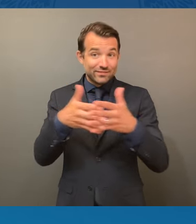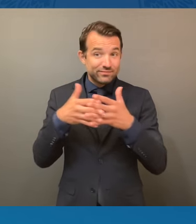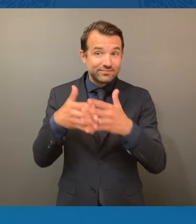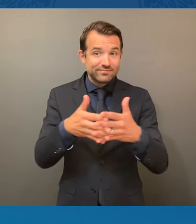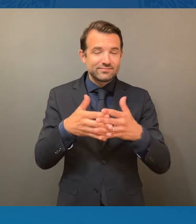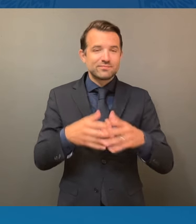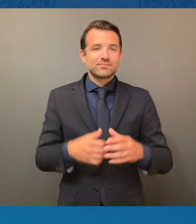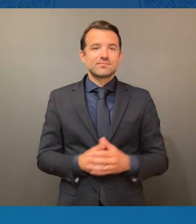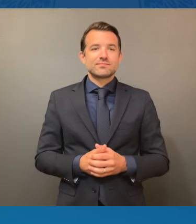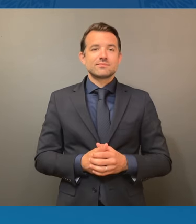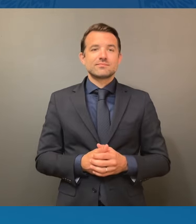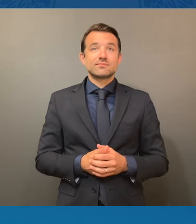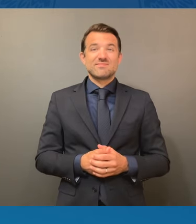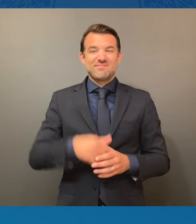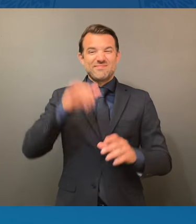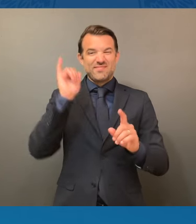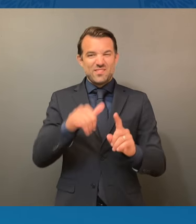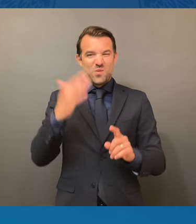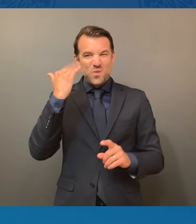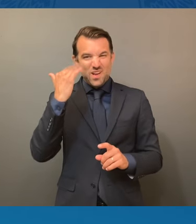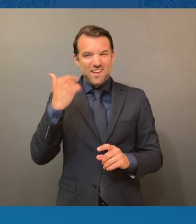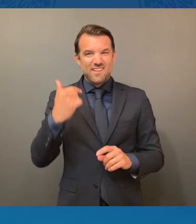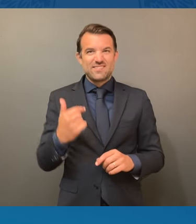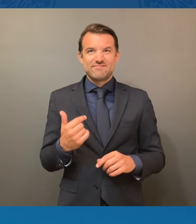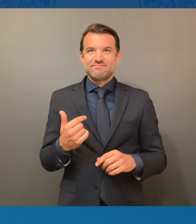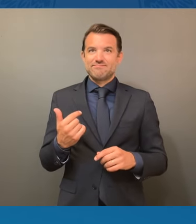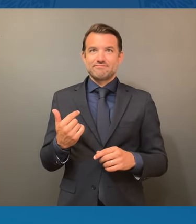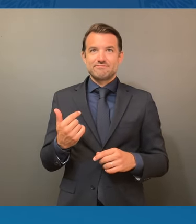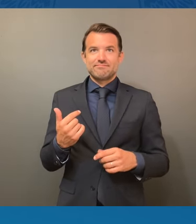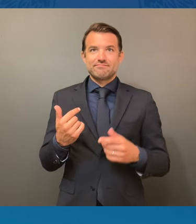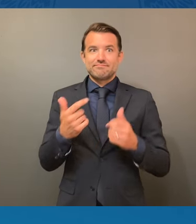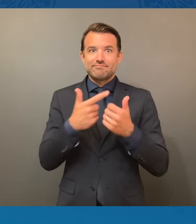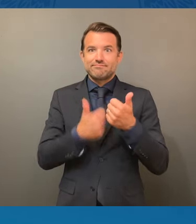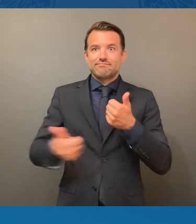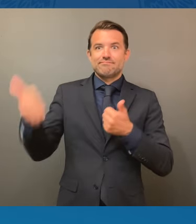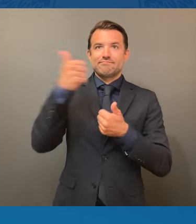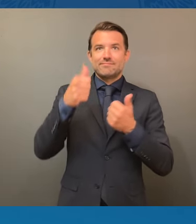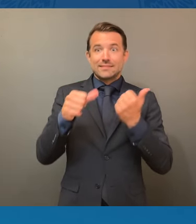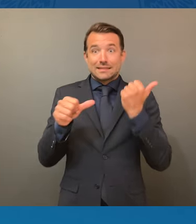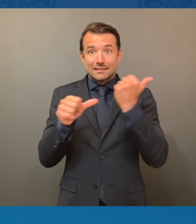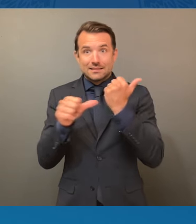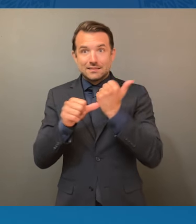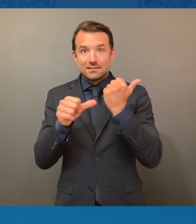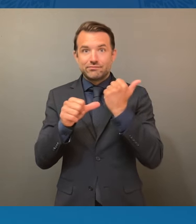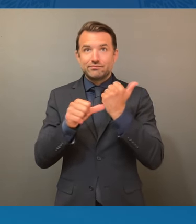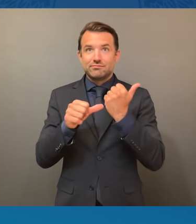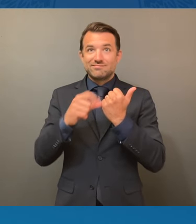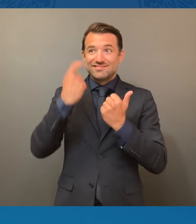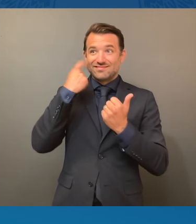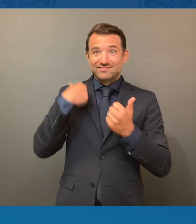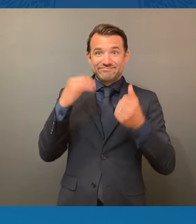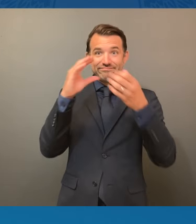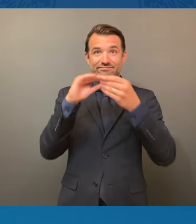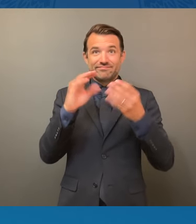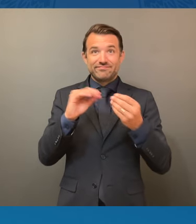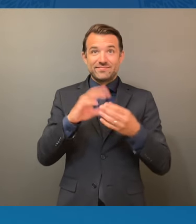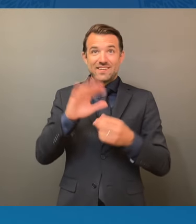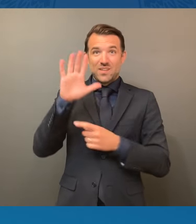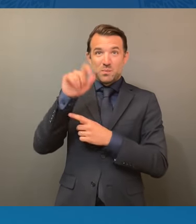That is why, as Madam Vice Chair mentioned, we invested an historic $5.8 billion, that's with